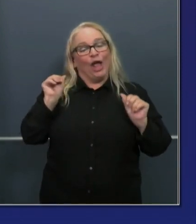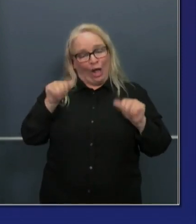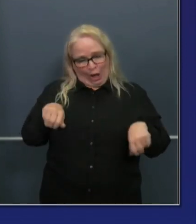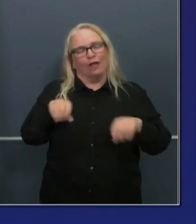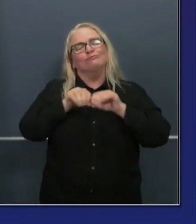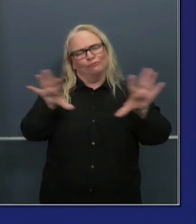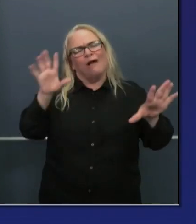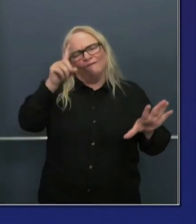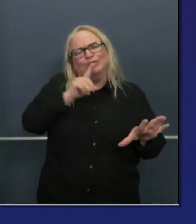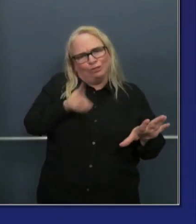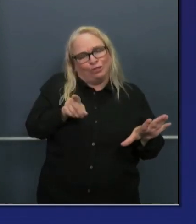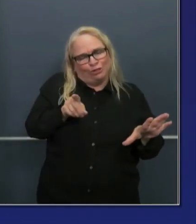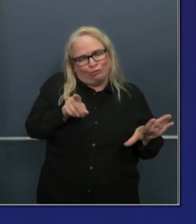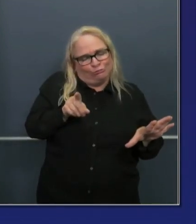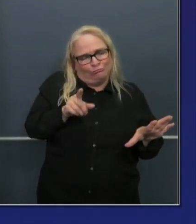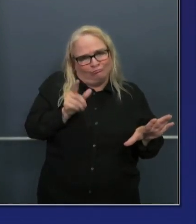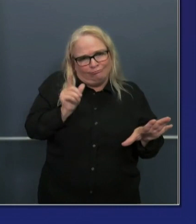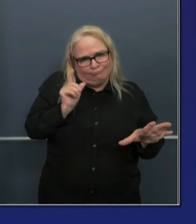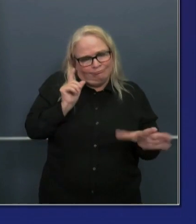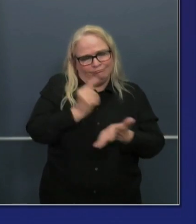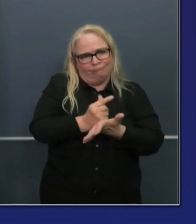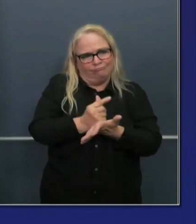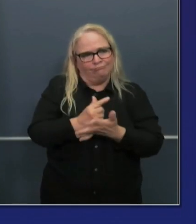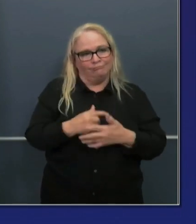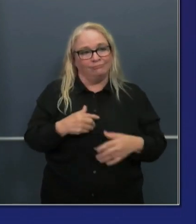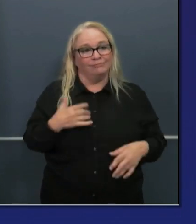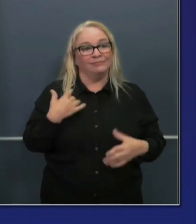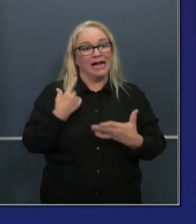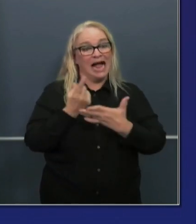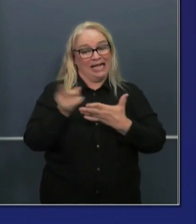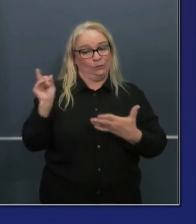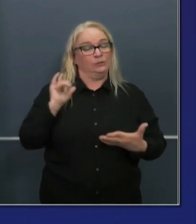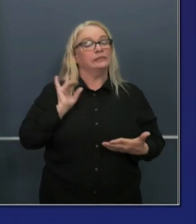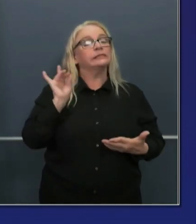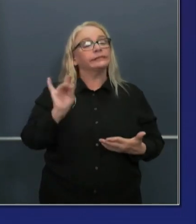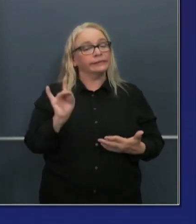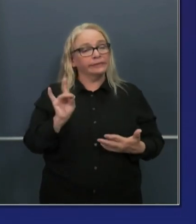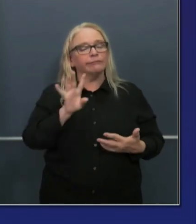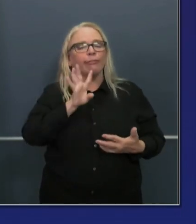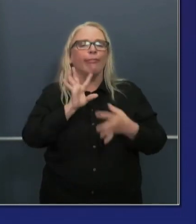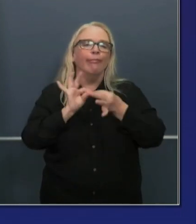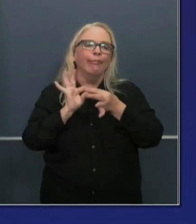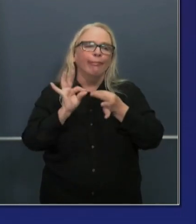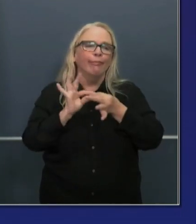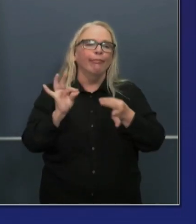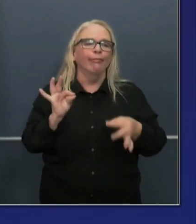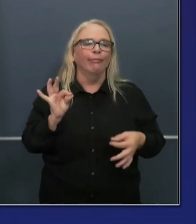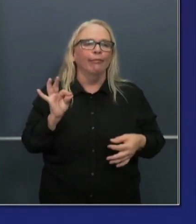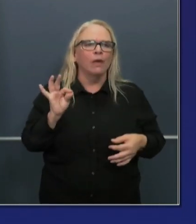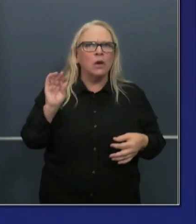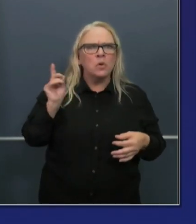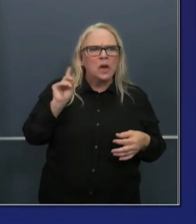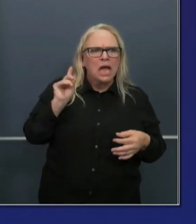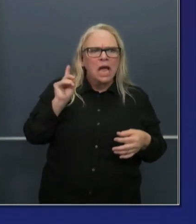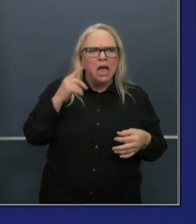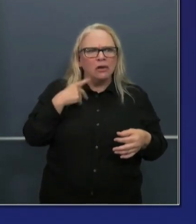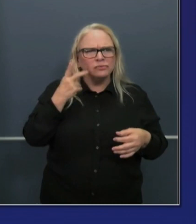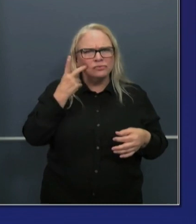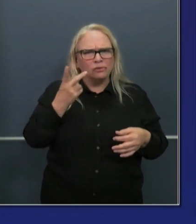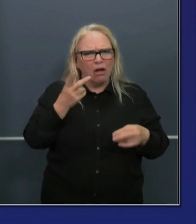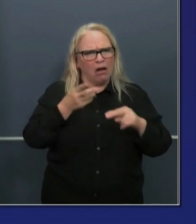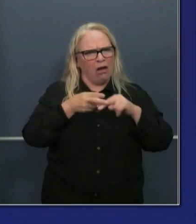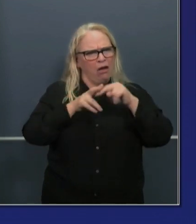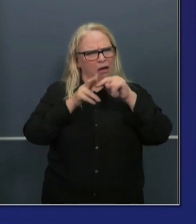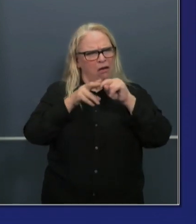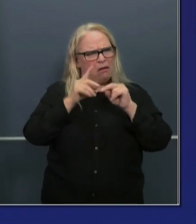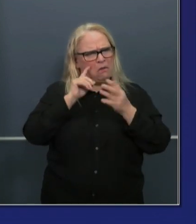it yesterday, the day before, a week or so ago. One of the areas where we're seeing an increase in transmission that's